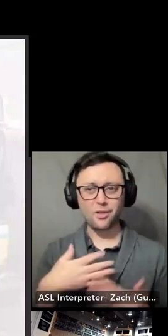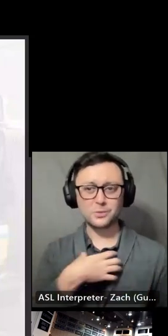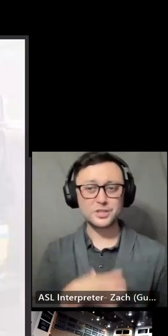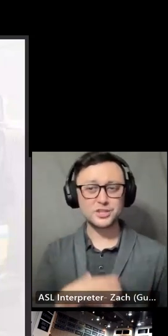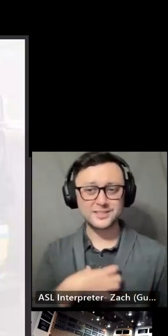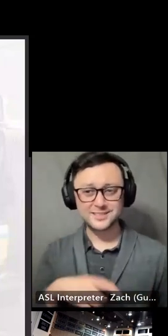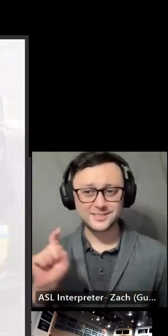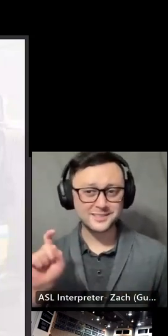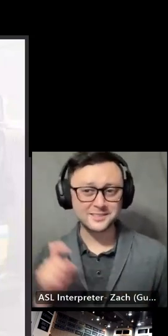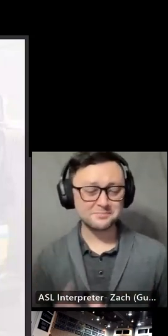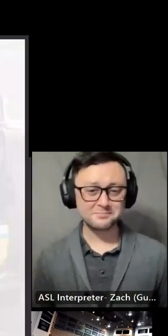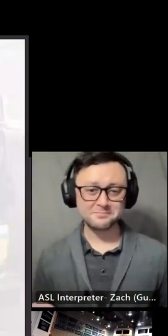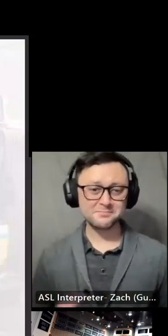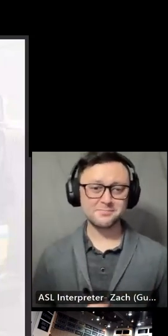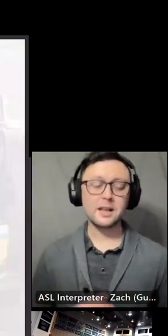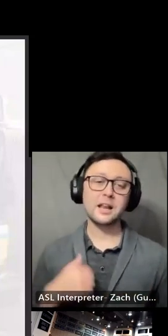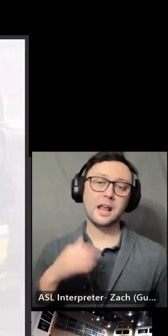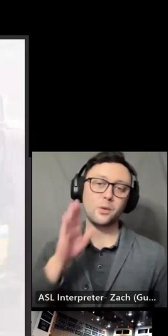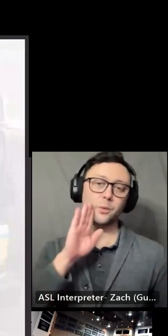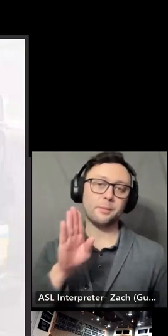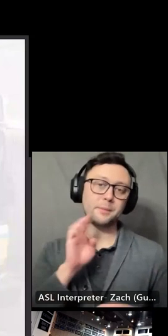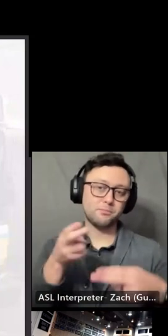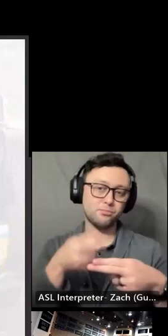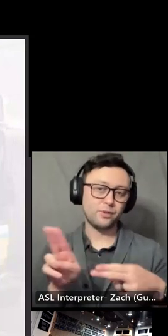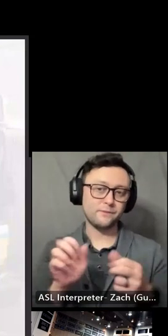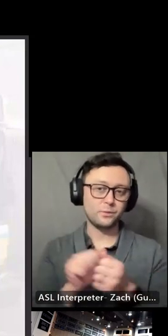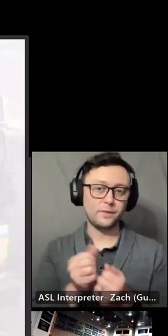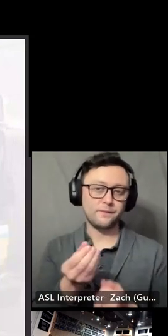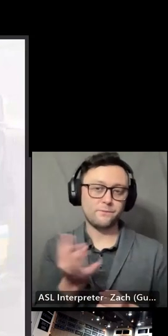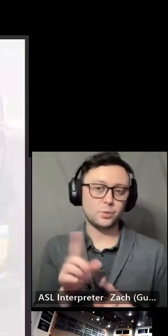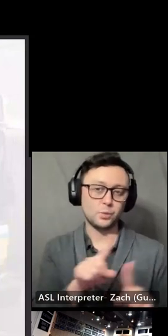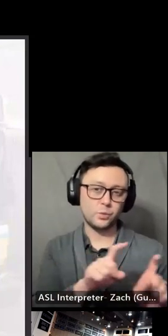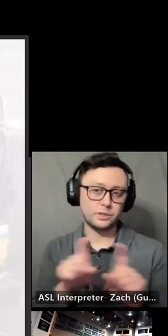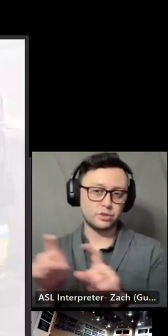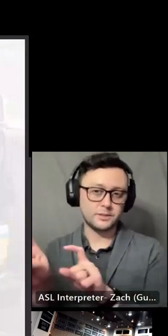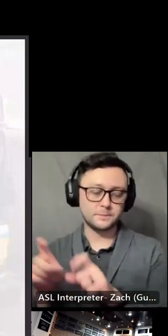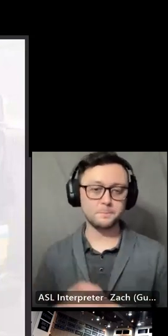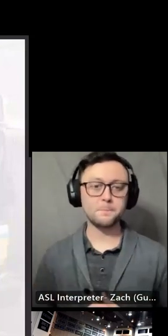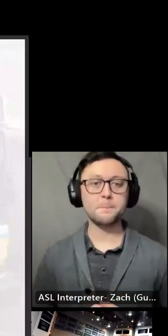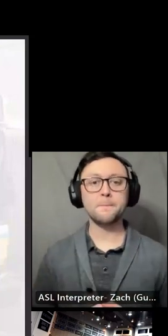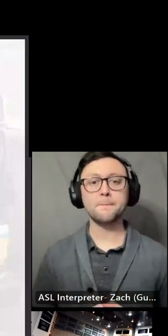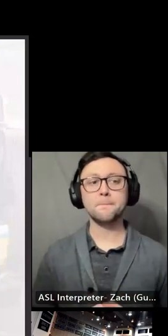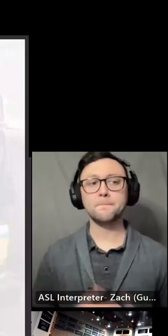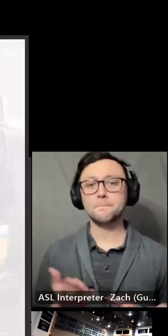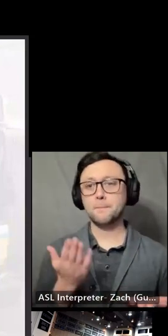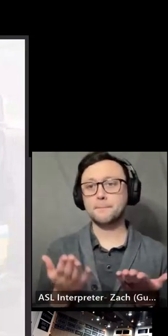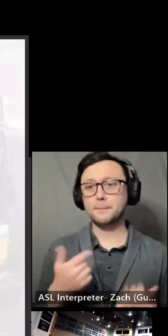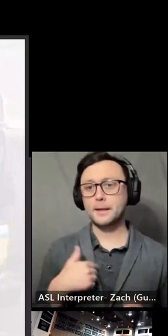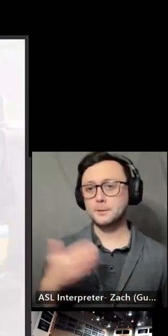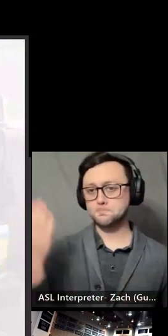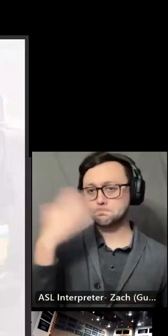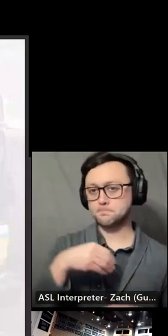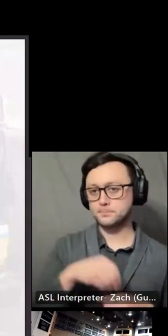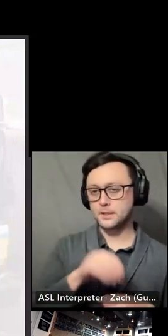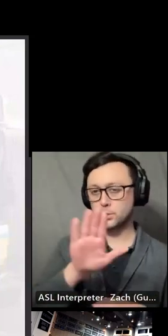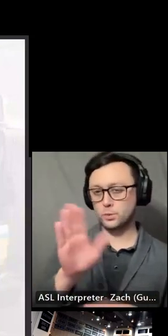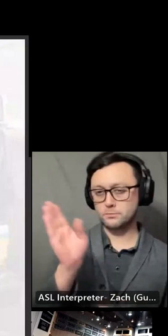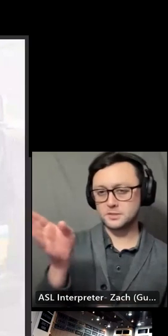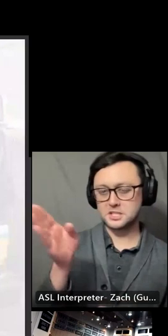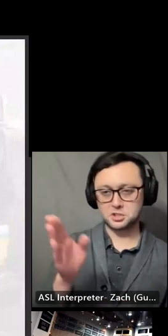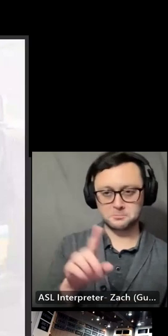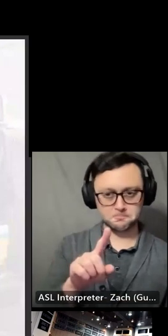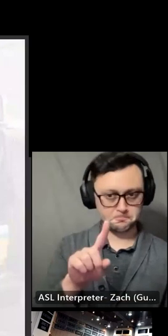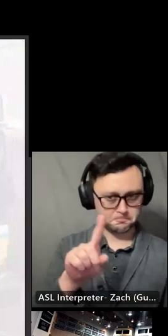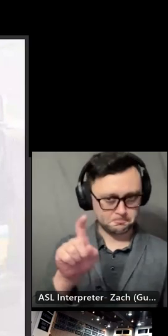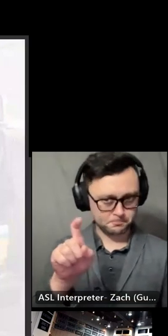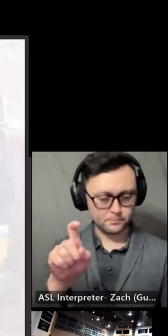And I'll be brief with a couple of questions. I might have missed this in the presentation, but